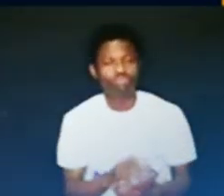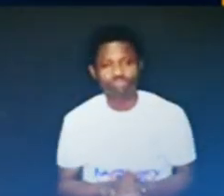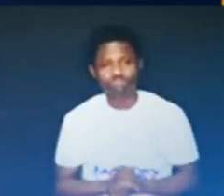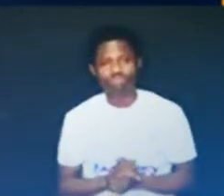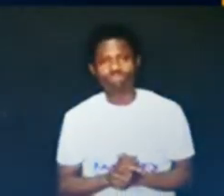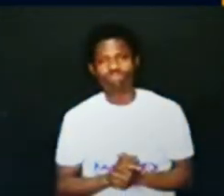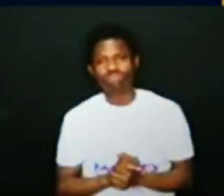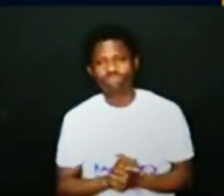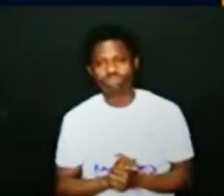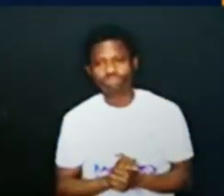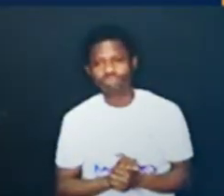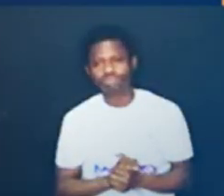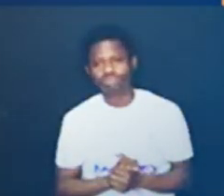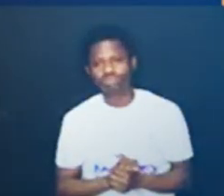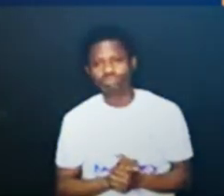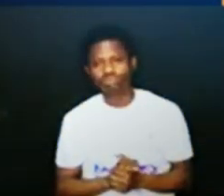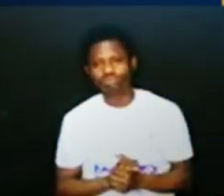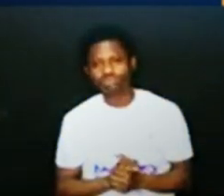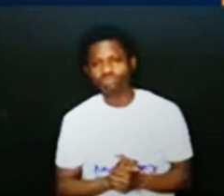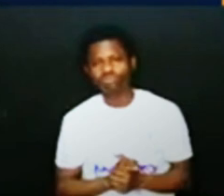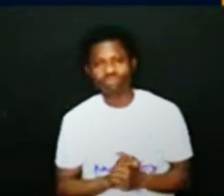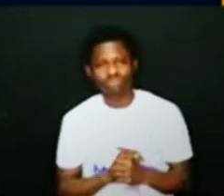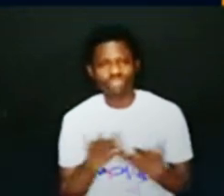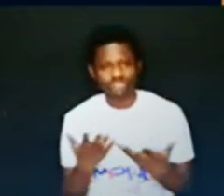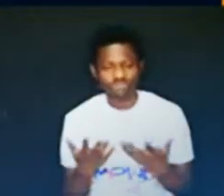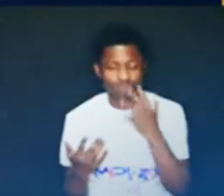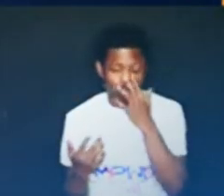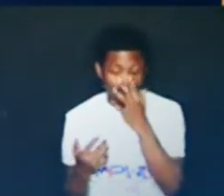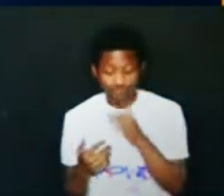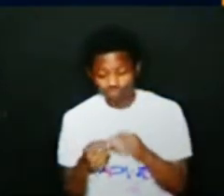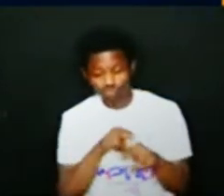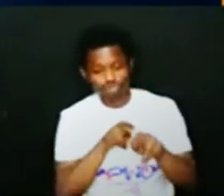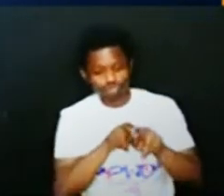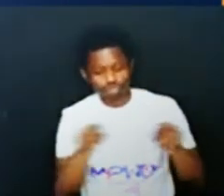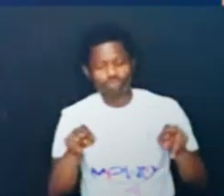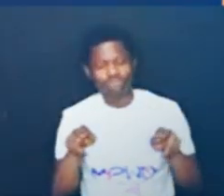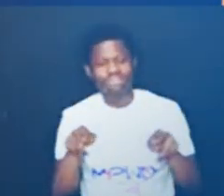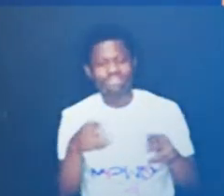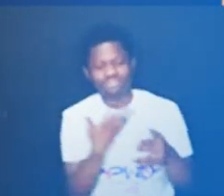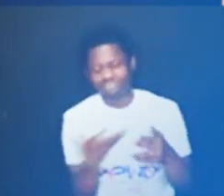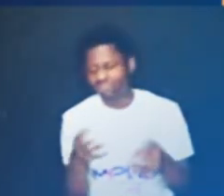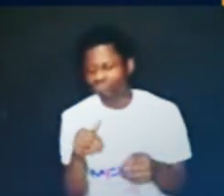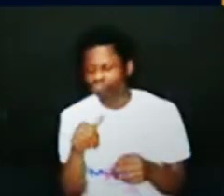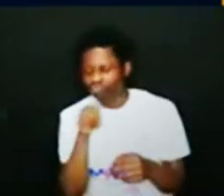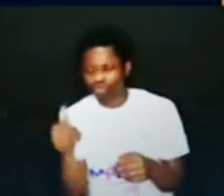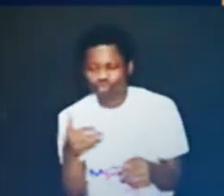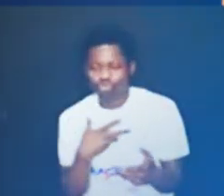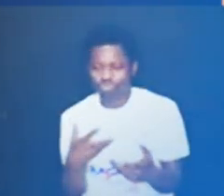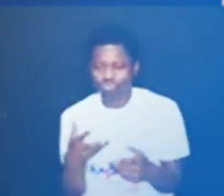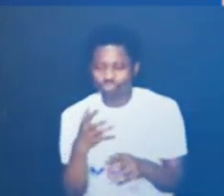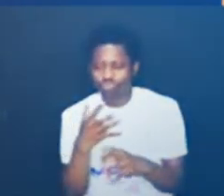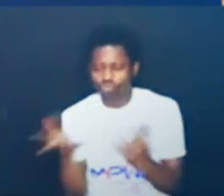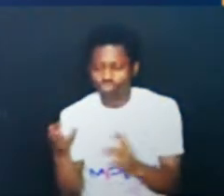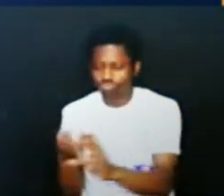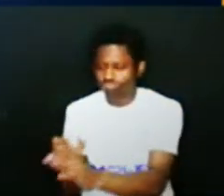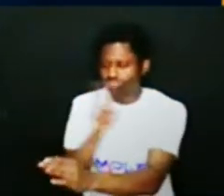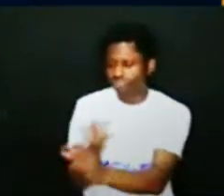they resist convention, the convention, the normal things they will want, also want to resist.